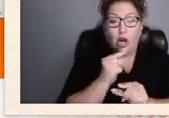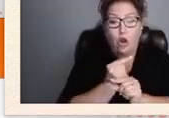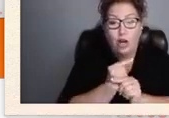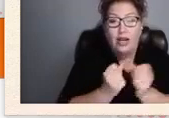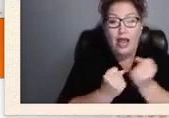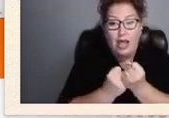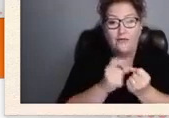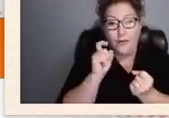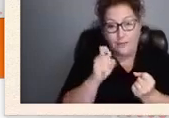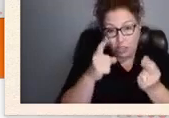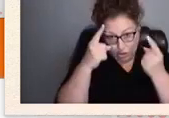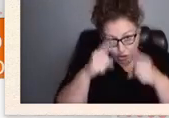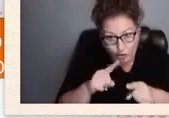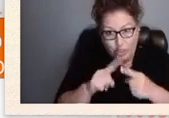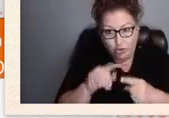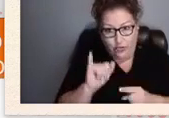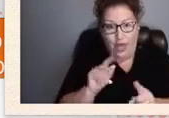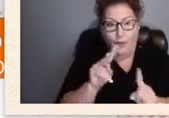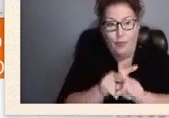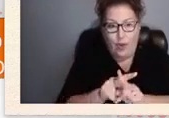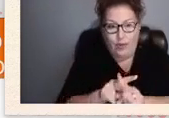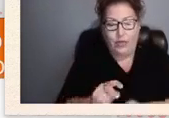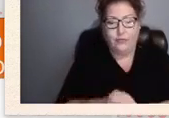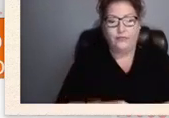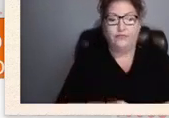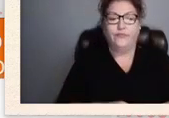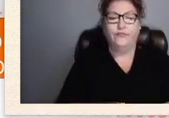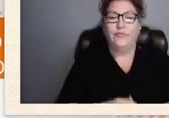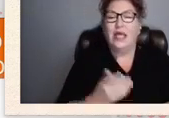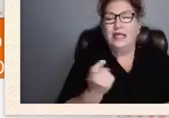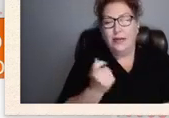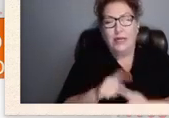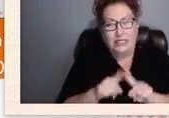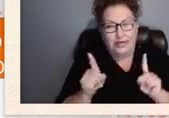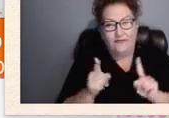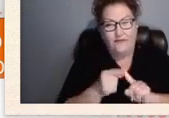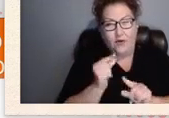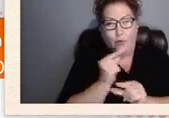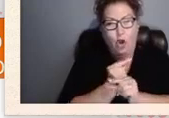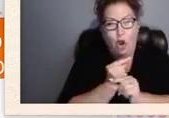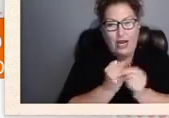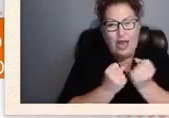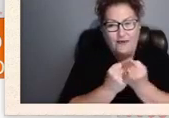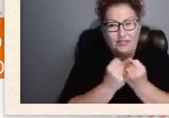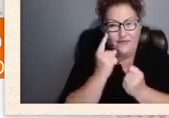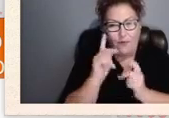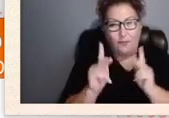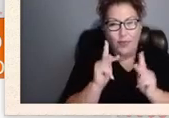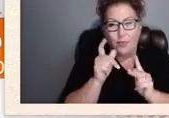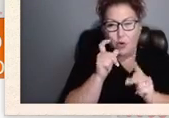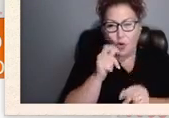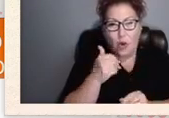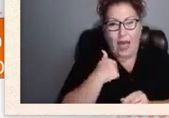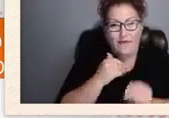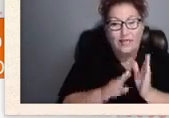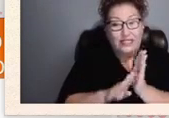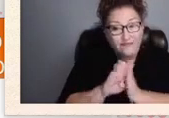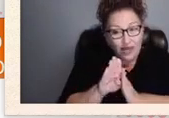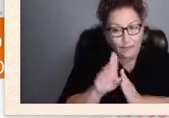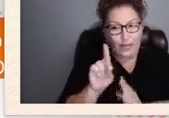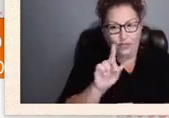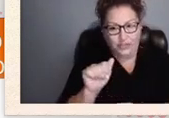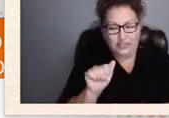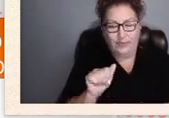appointment. Now, this is different from the guardian advocacy for individuals who have developmental disabilities. And